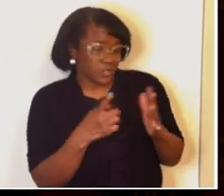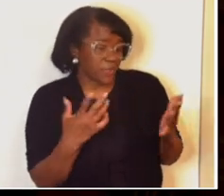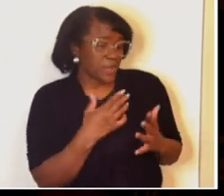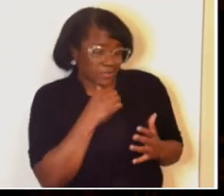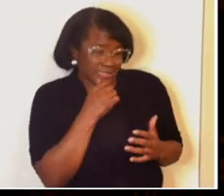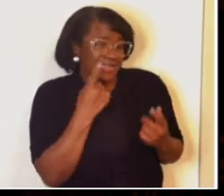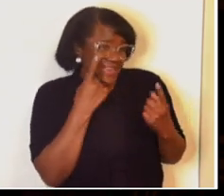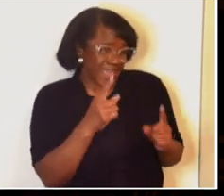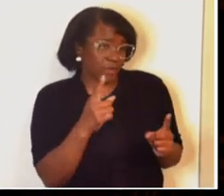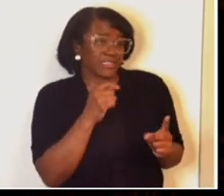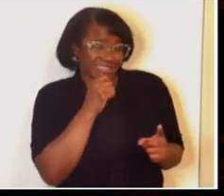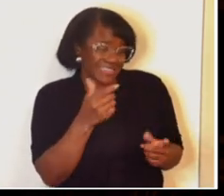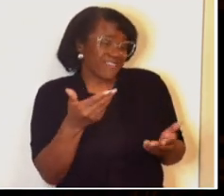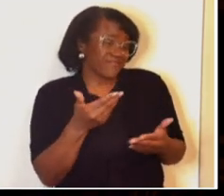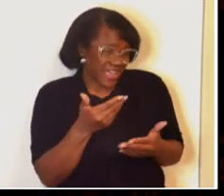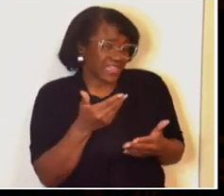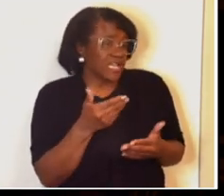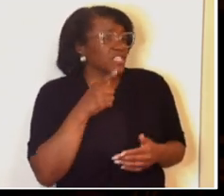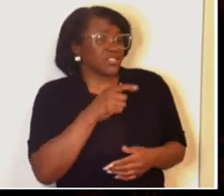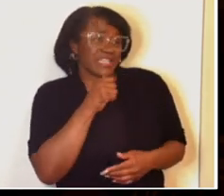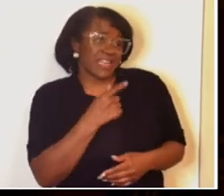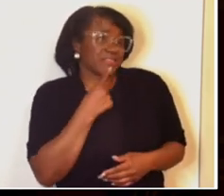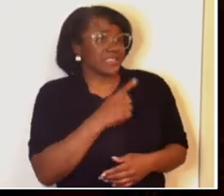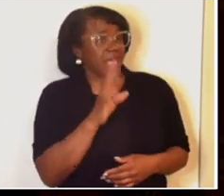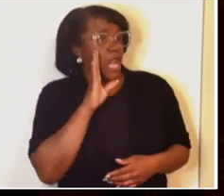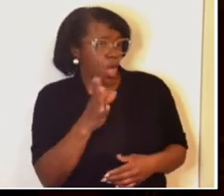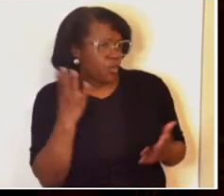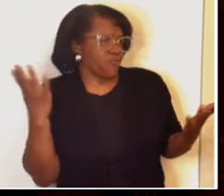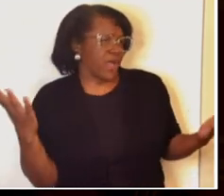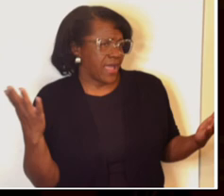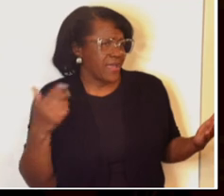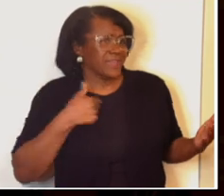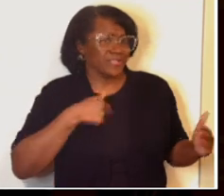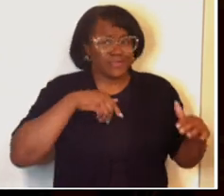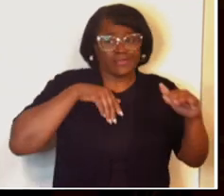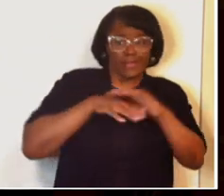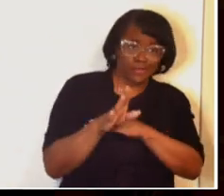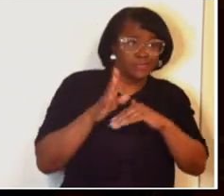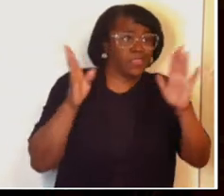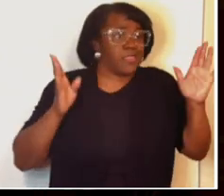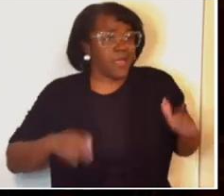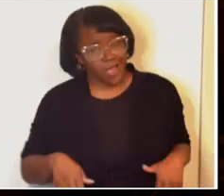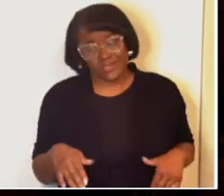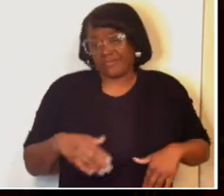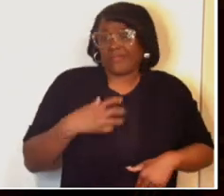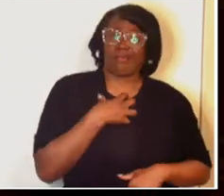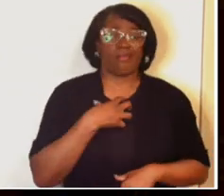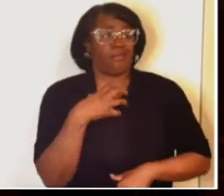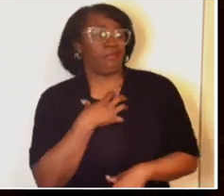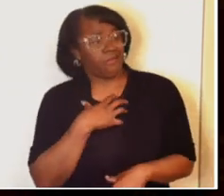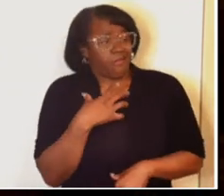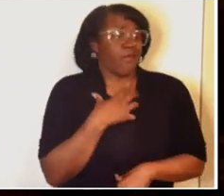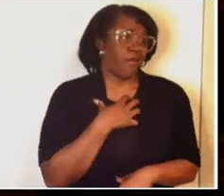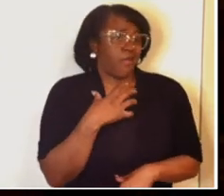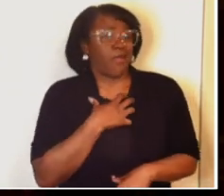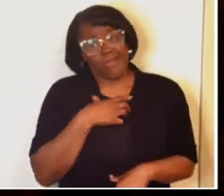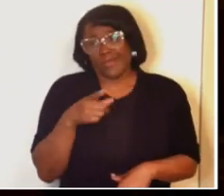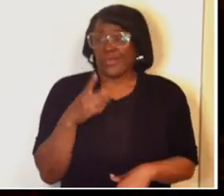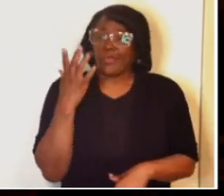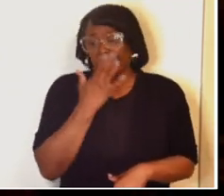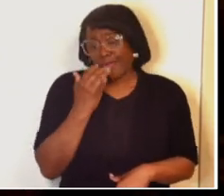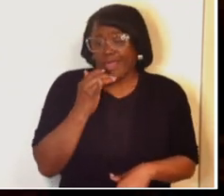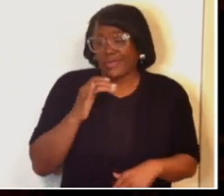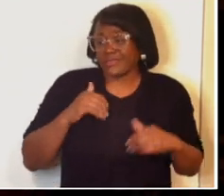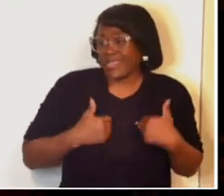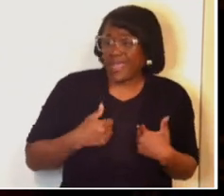even bother to say hello, right? She just pushes past me, grunting and complaining. You look tired. This place is disgusting. And